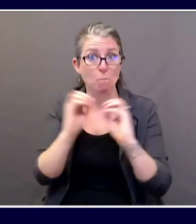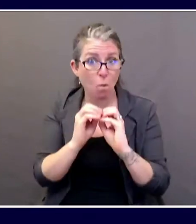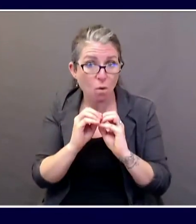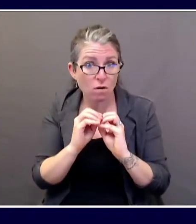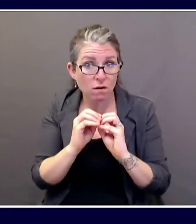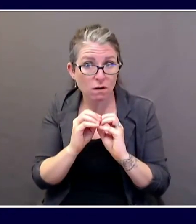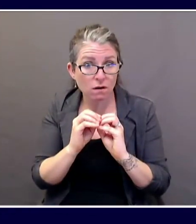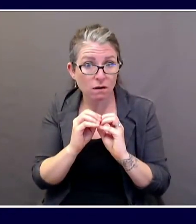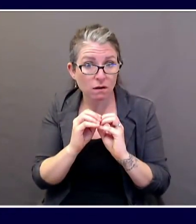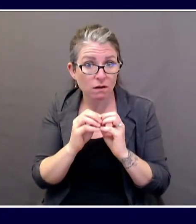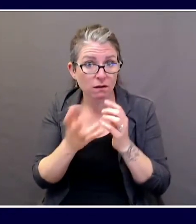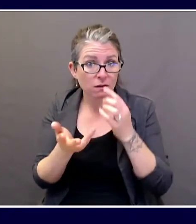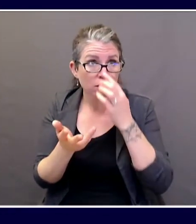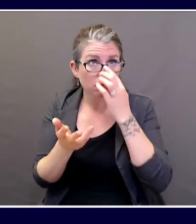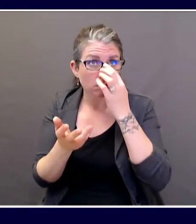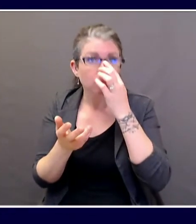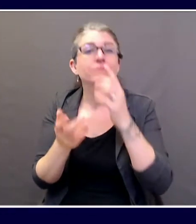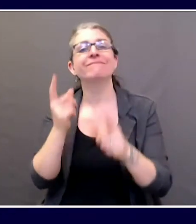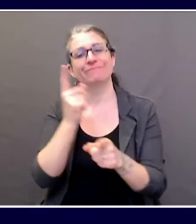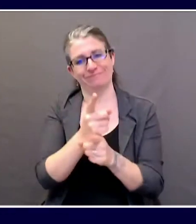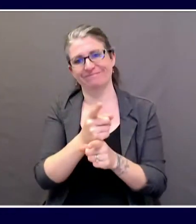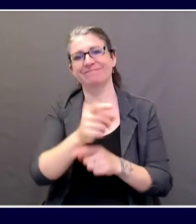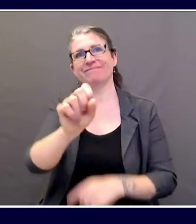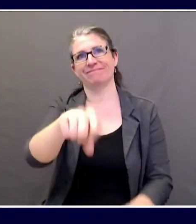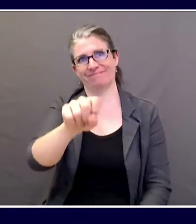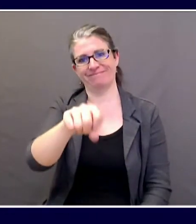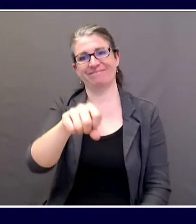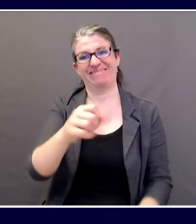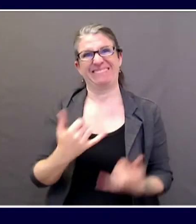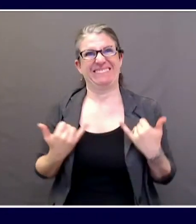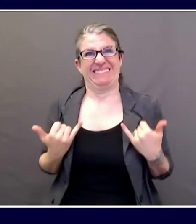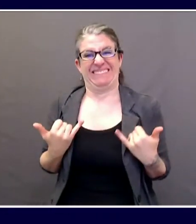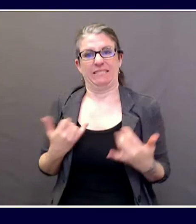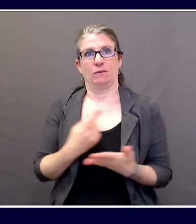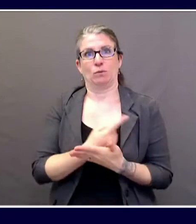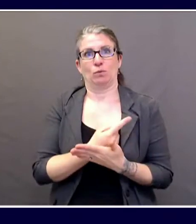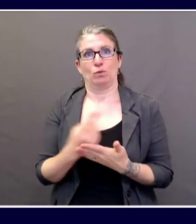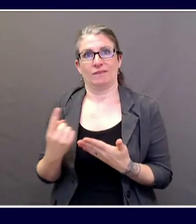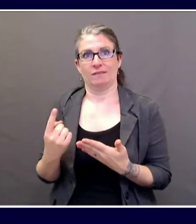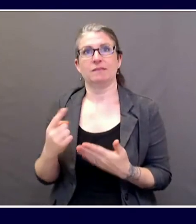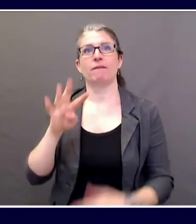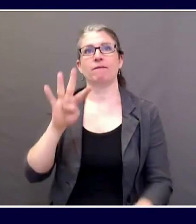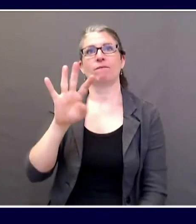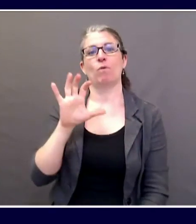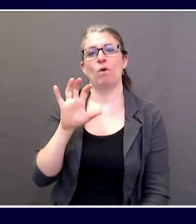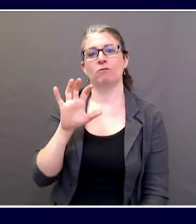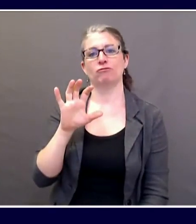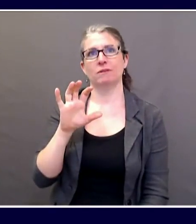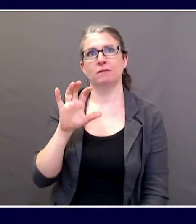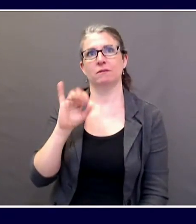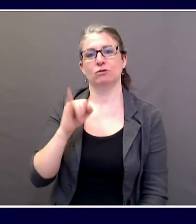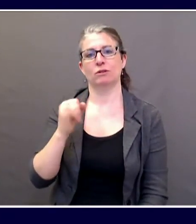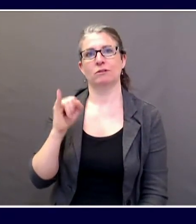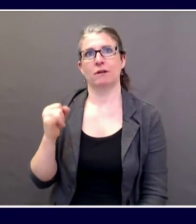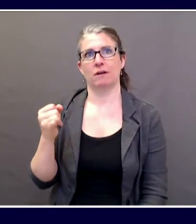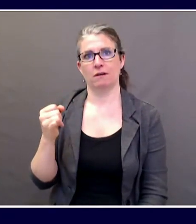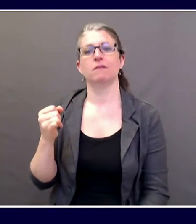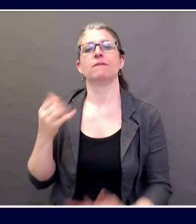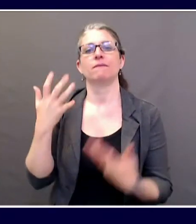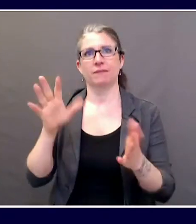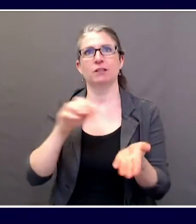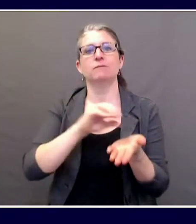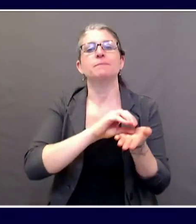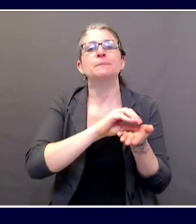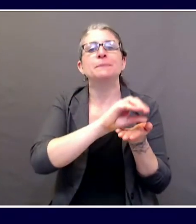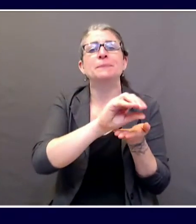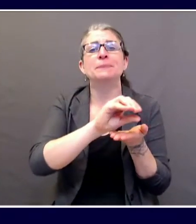the current week that we are in right now, 400 doses of J&J vaccine were allocated to independent medical